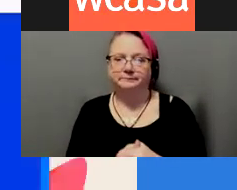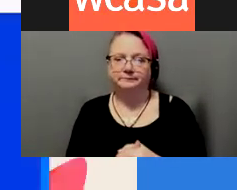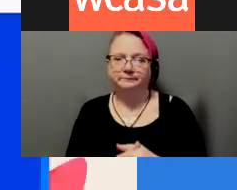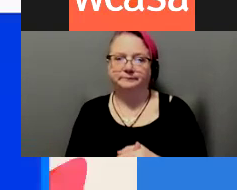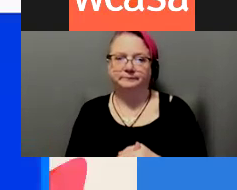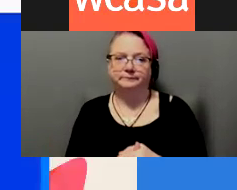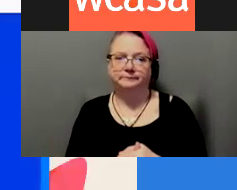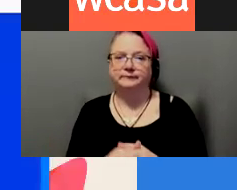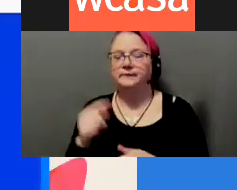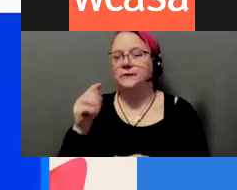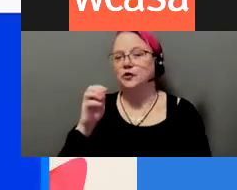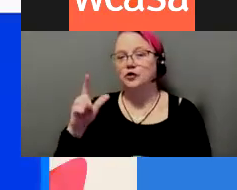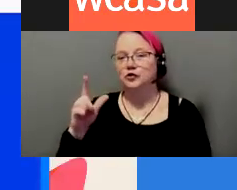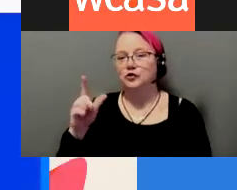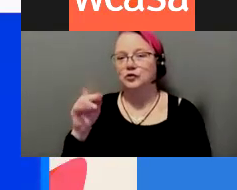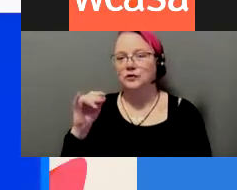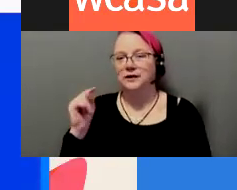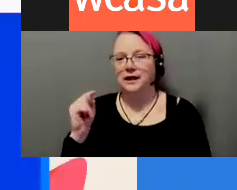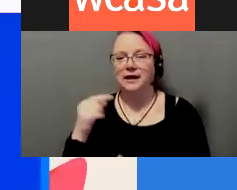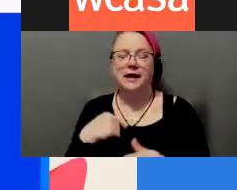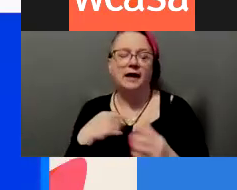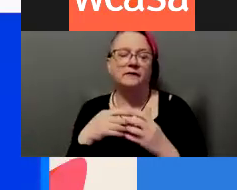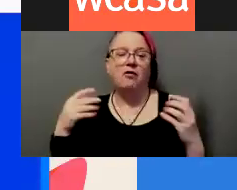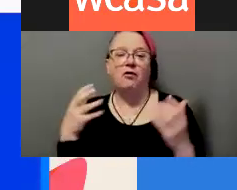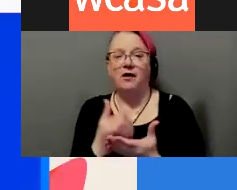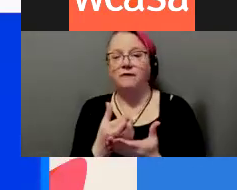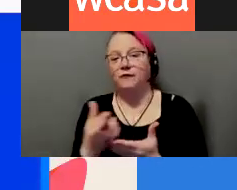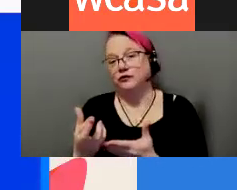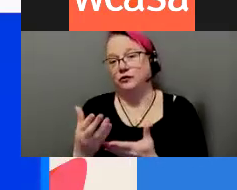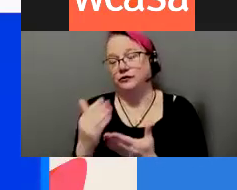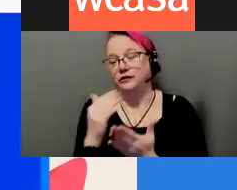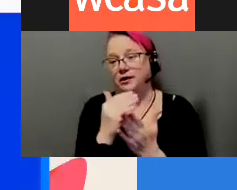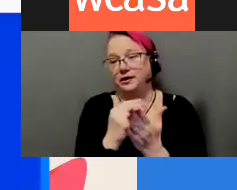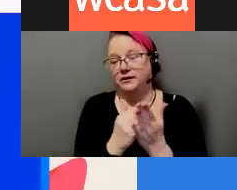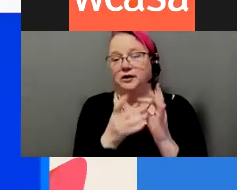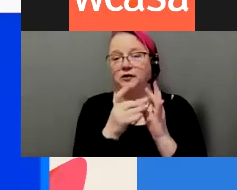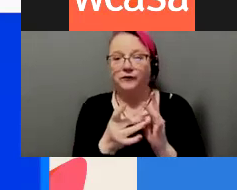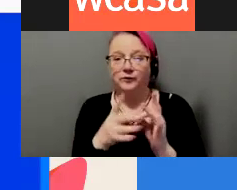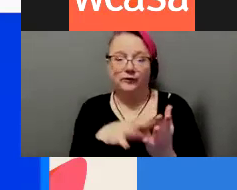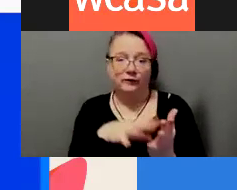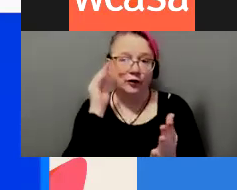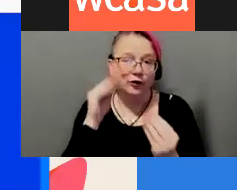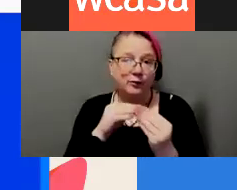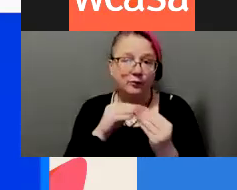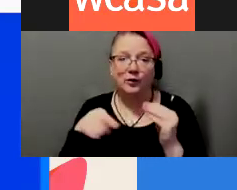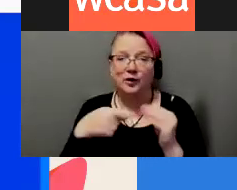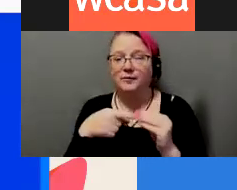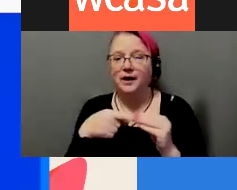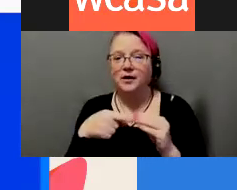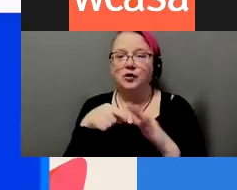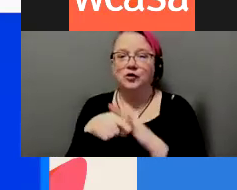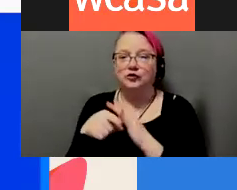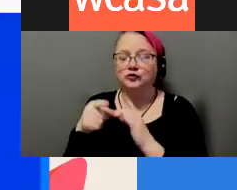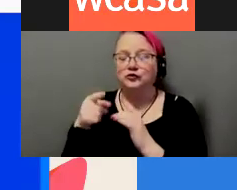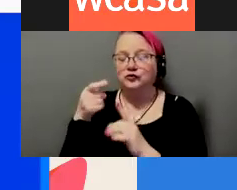And the toolkit has a lot of resources that are listed in terms of learning more about suicidal ideation